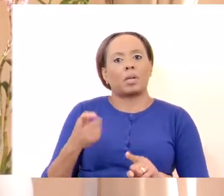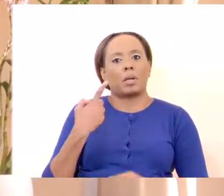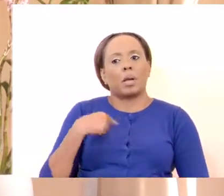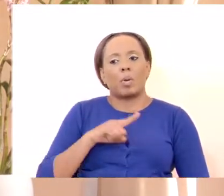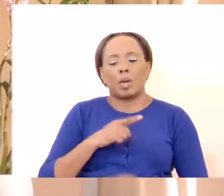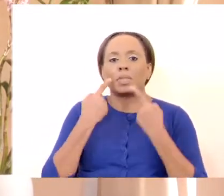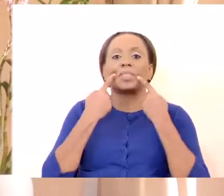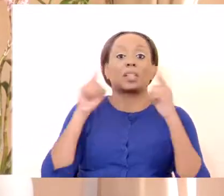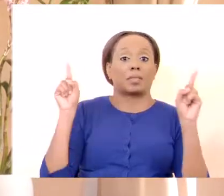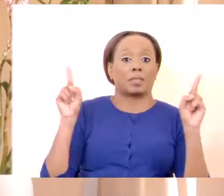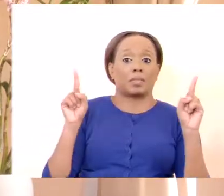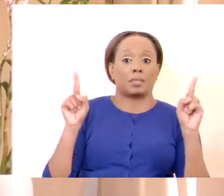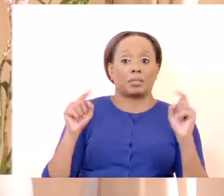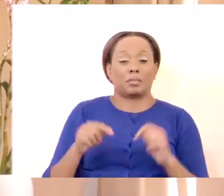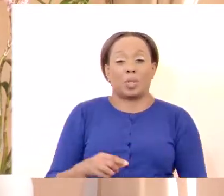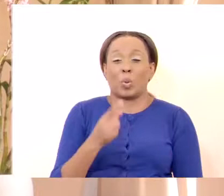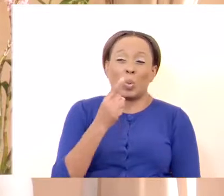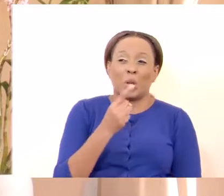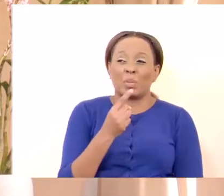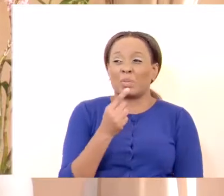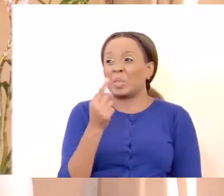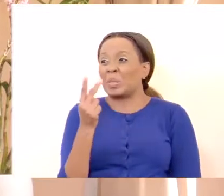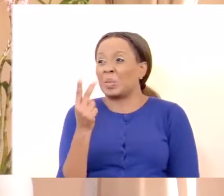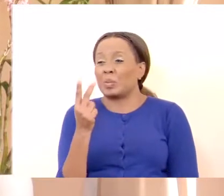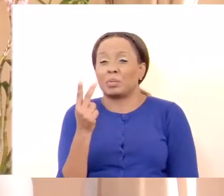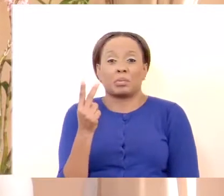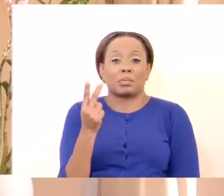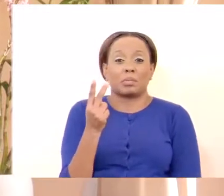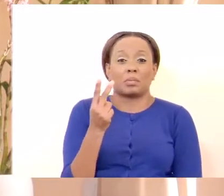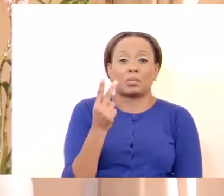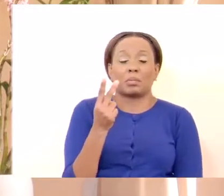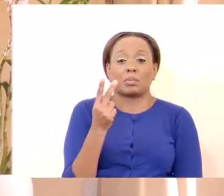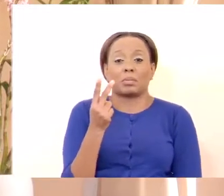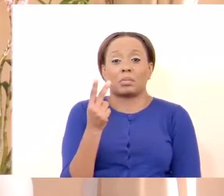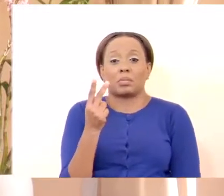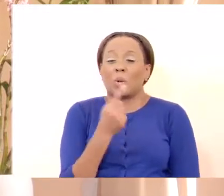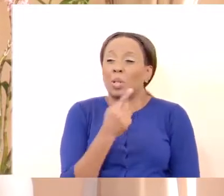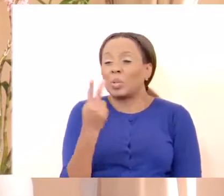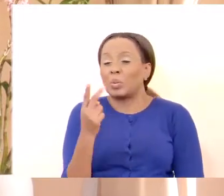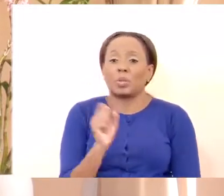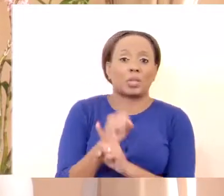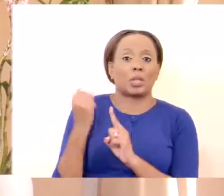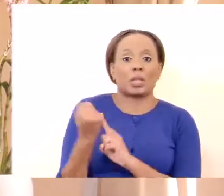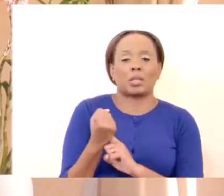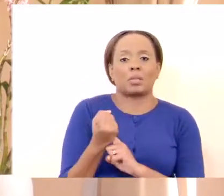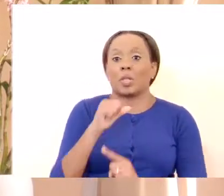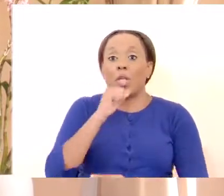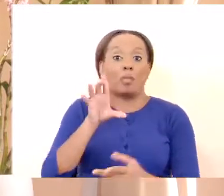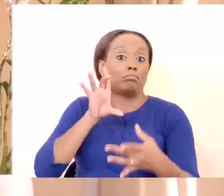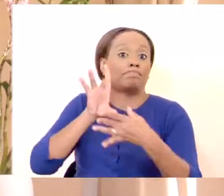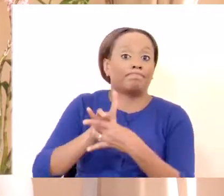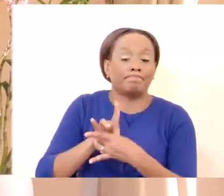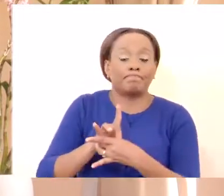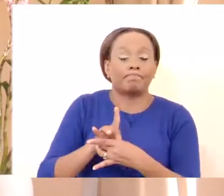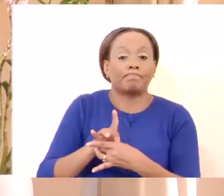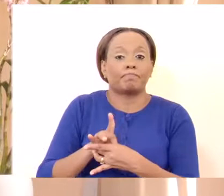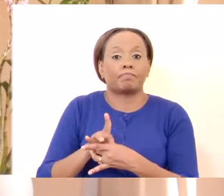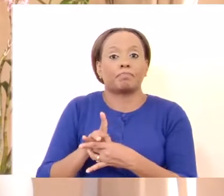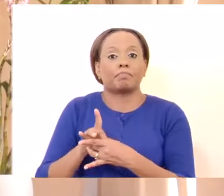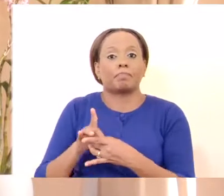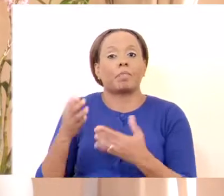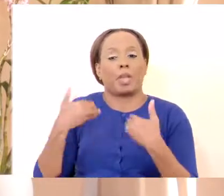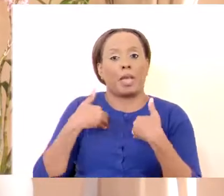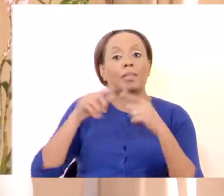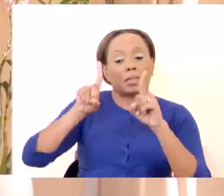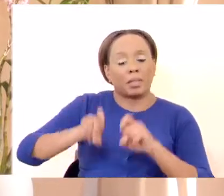part. In one or two instances where there was still difficulty in making the link, even though the samples were available in the